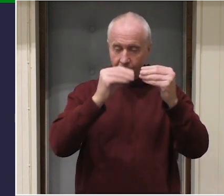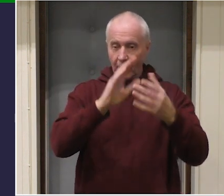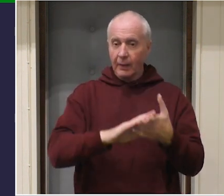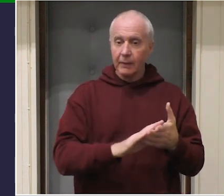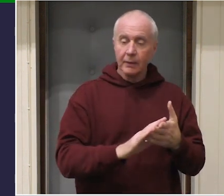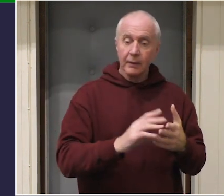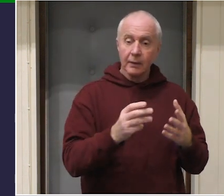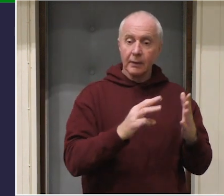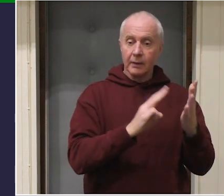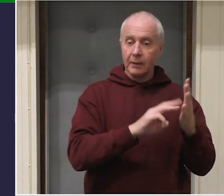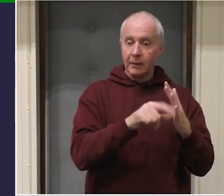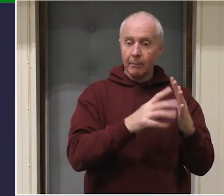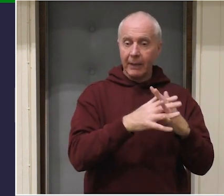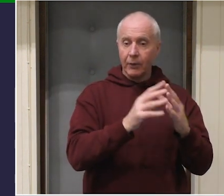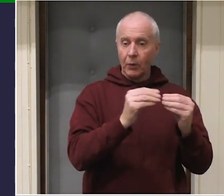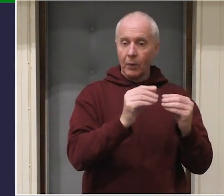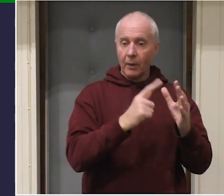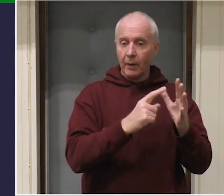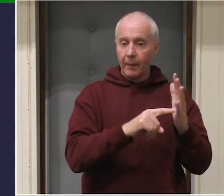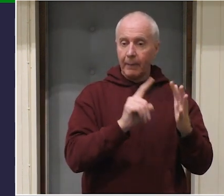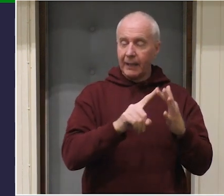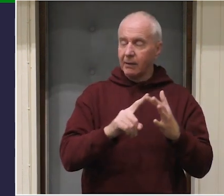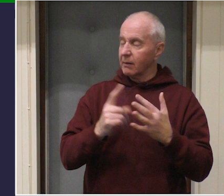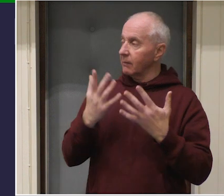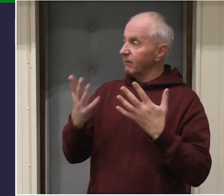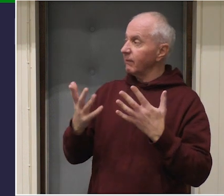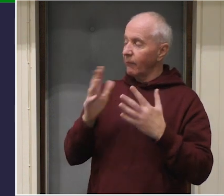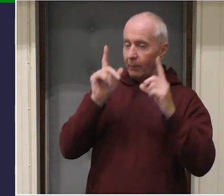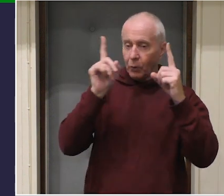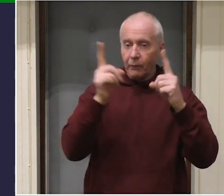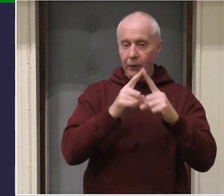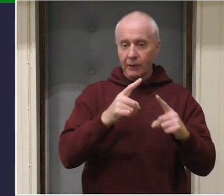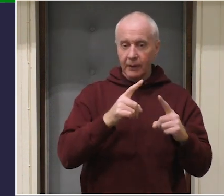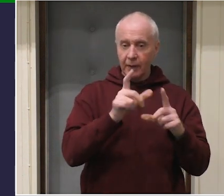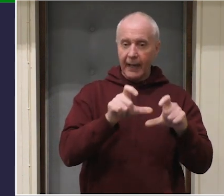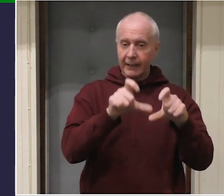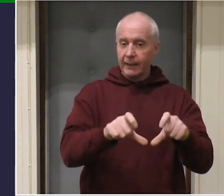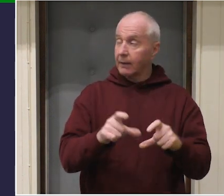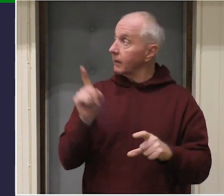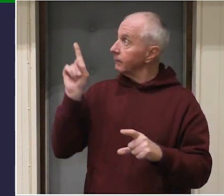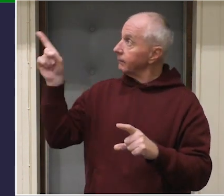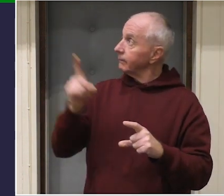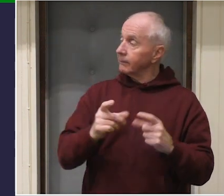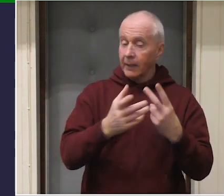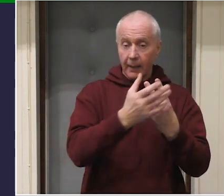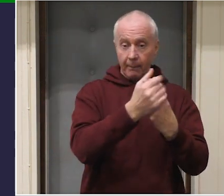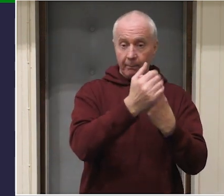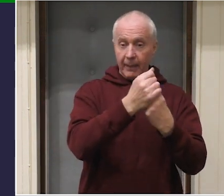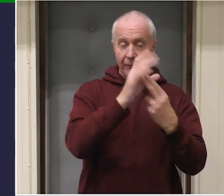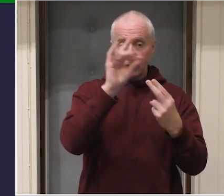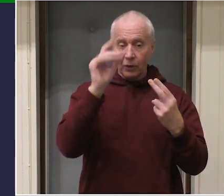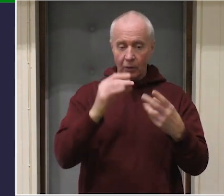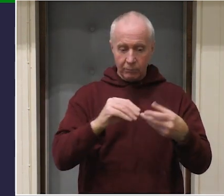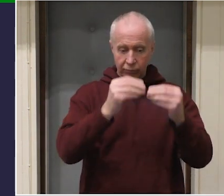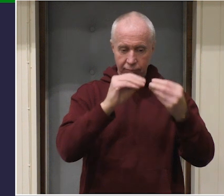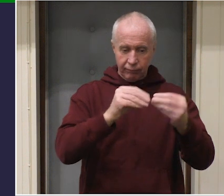of Astrophysics at the University of Exeter, where he shows how a binary star may form. What we know is